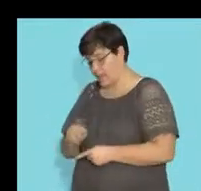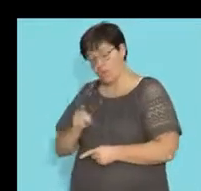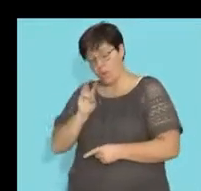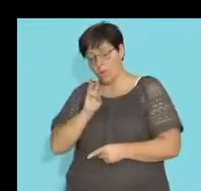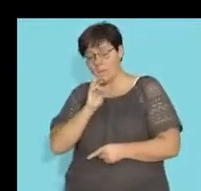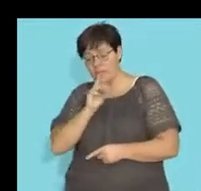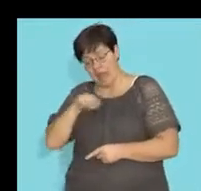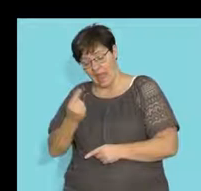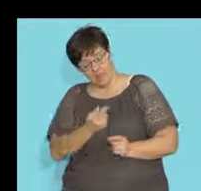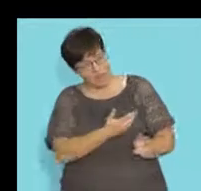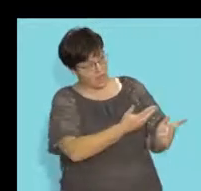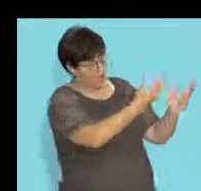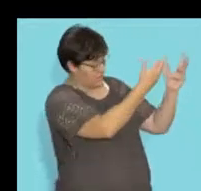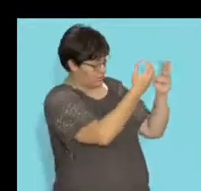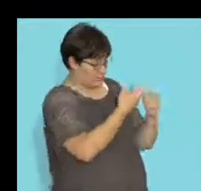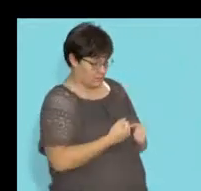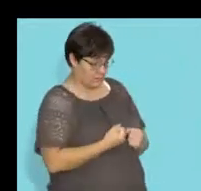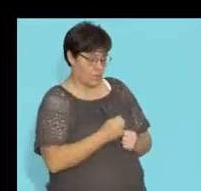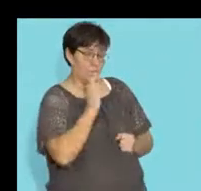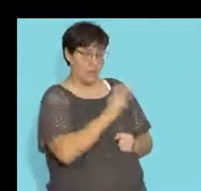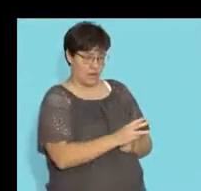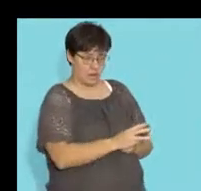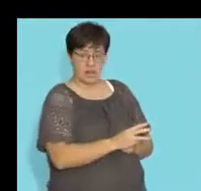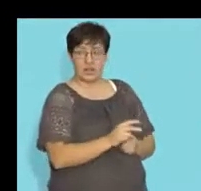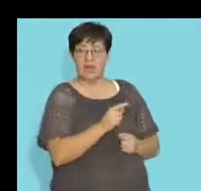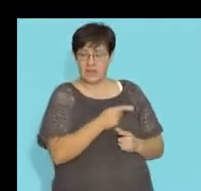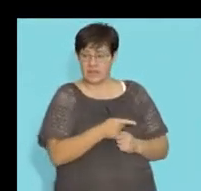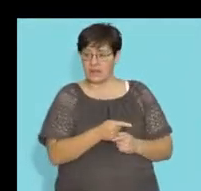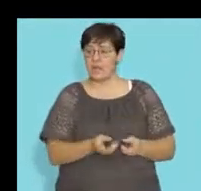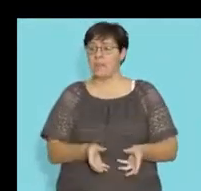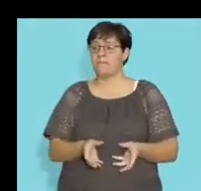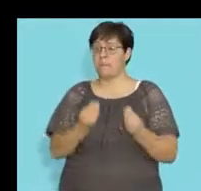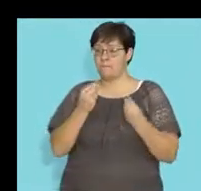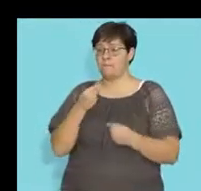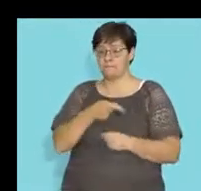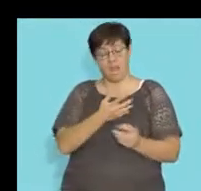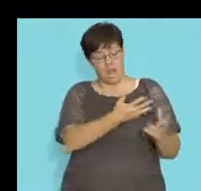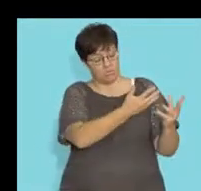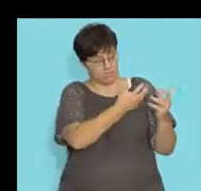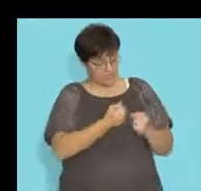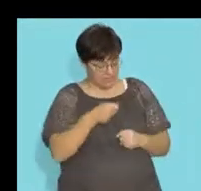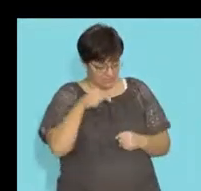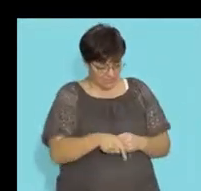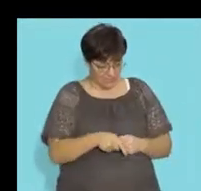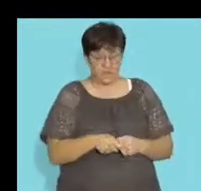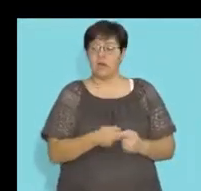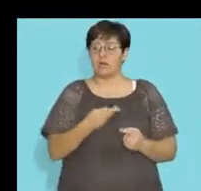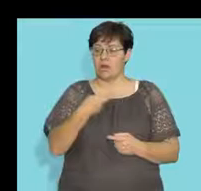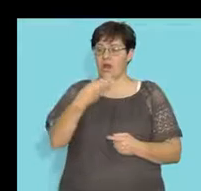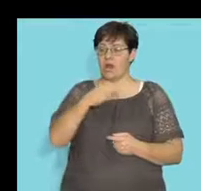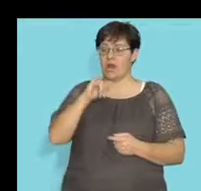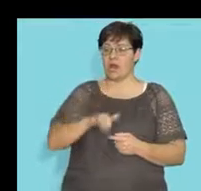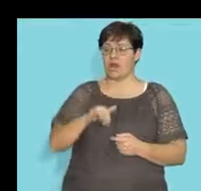one water to form an hydroxide, and the water that will receive